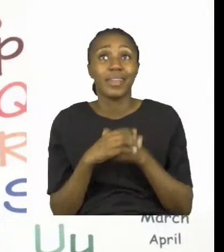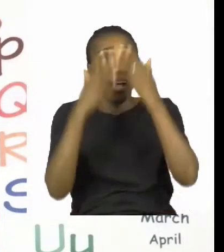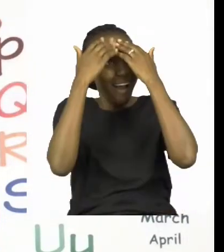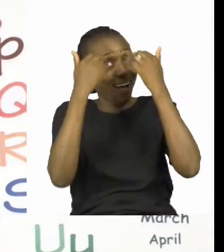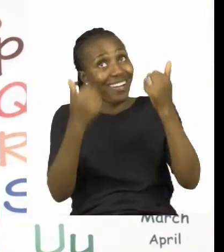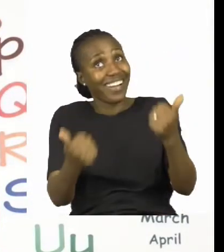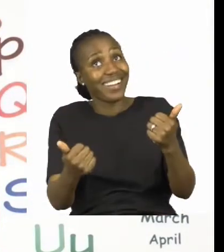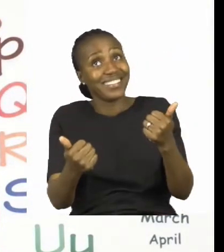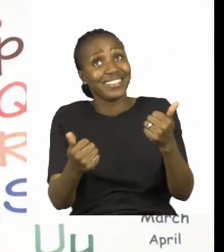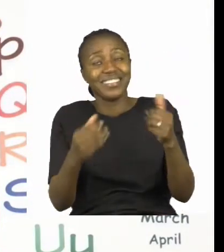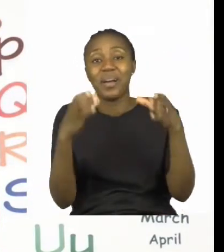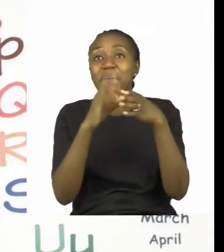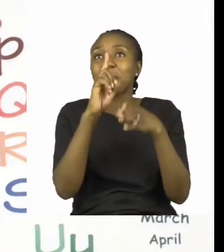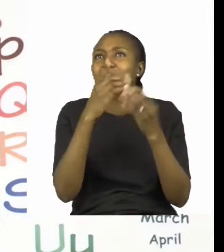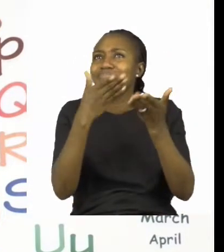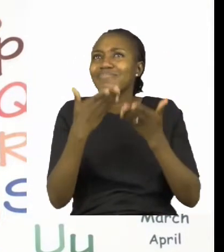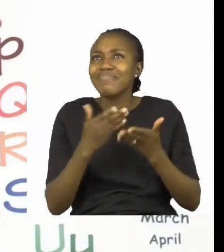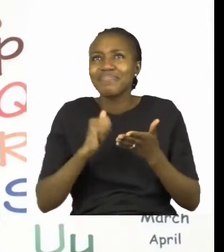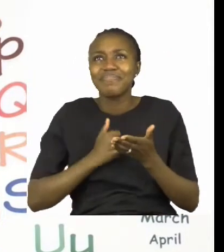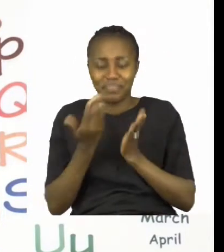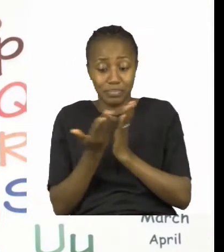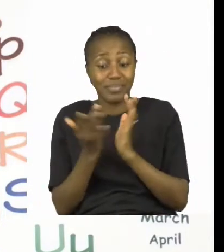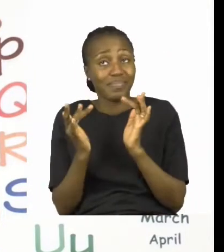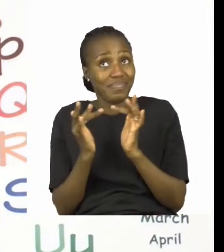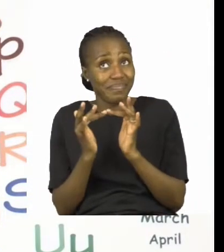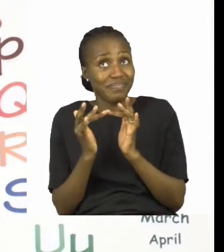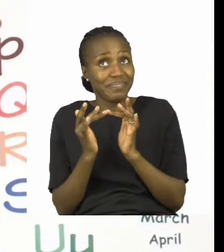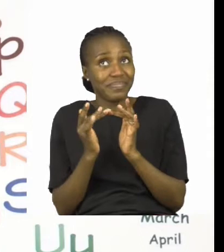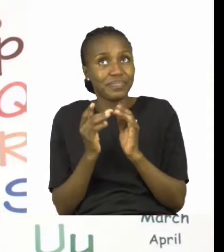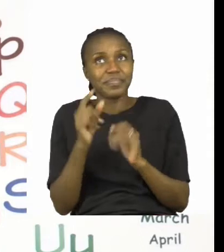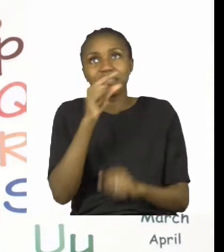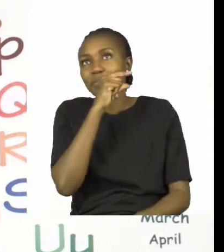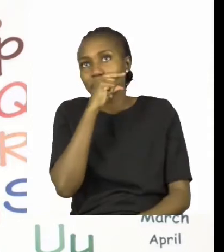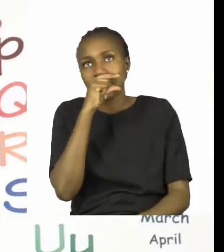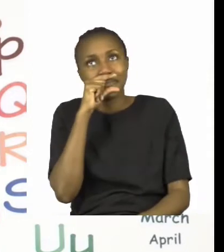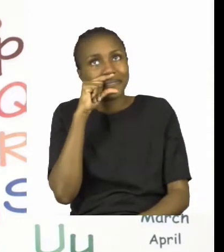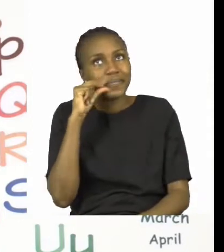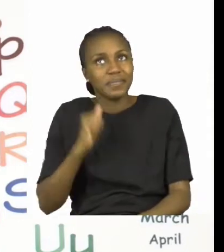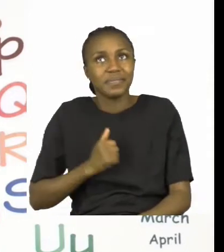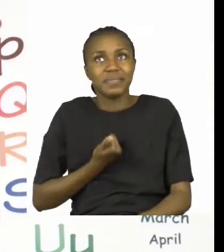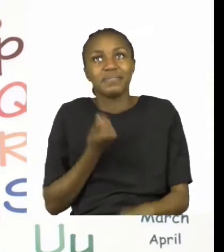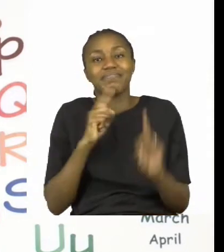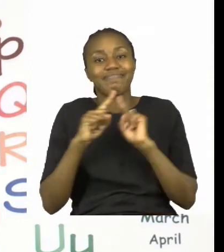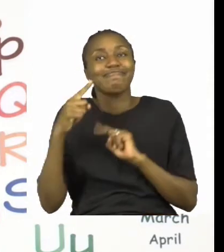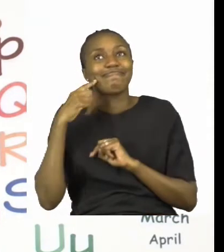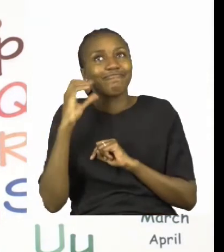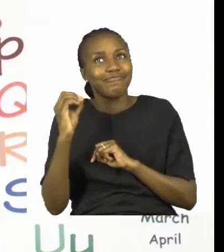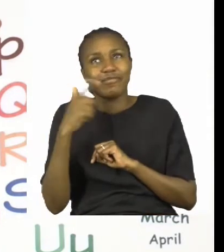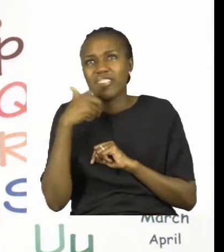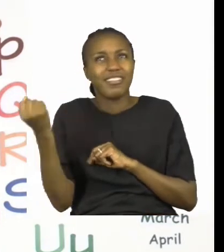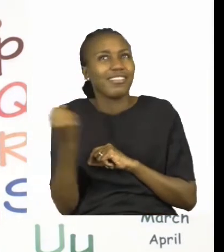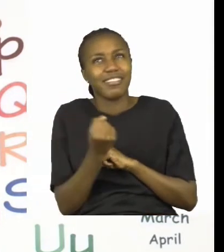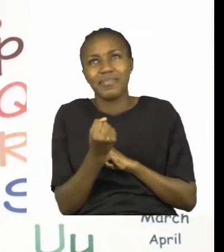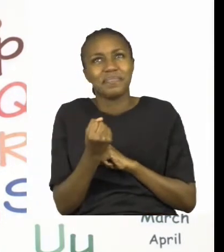Hello, grade 1s, and welcome to My Zone Online School. My name is Teacher Mutsa,